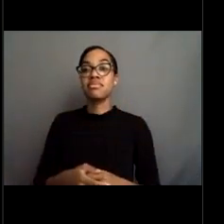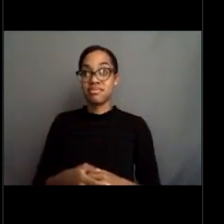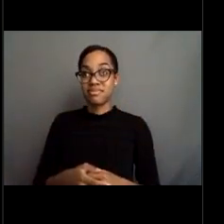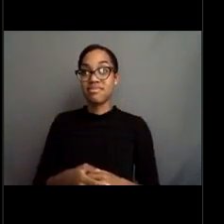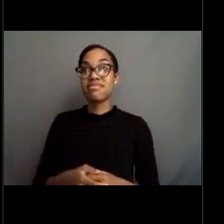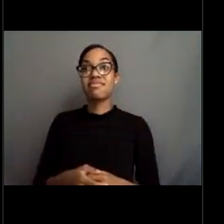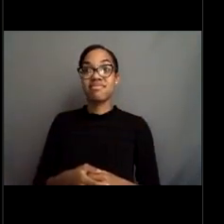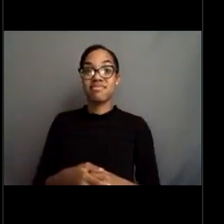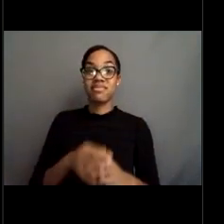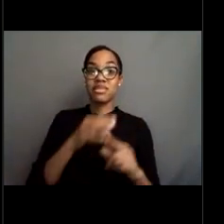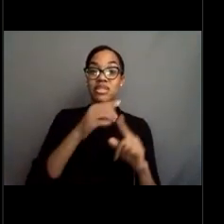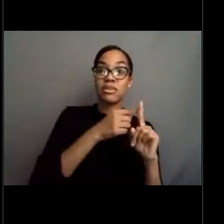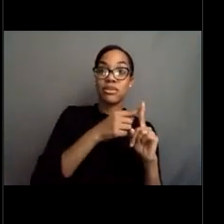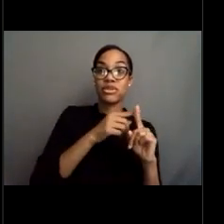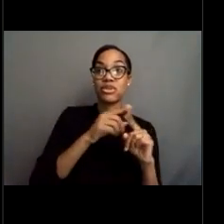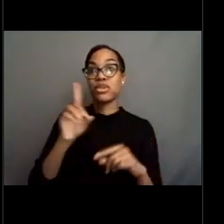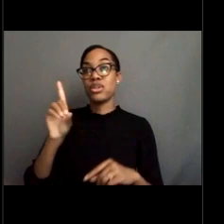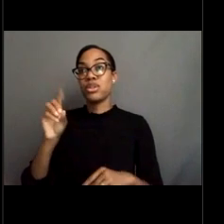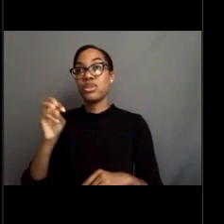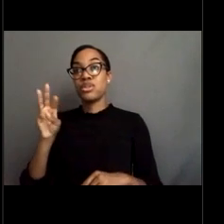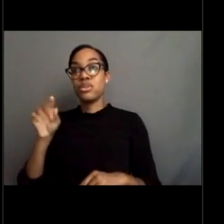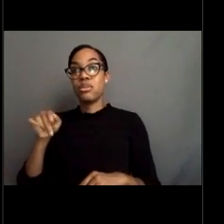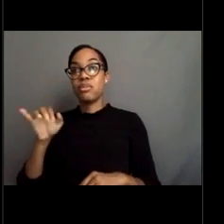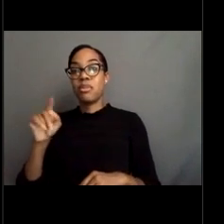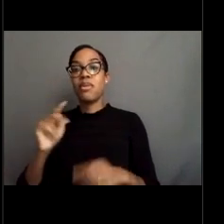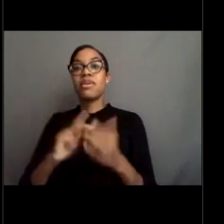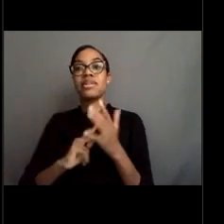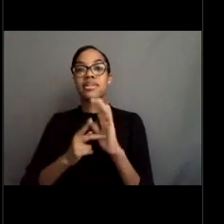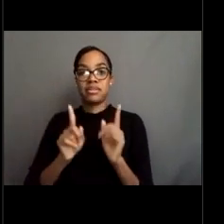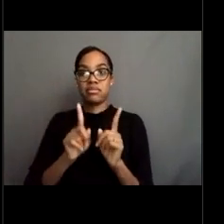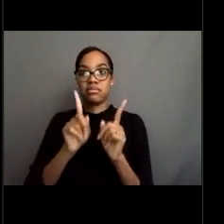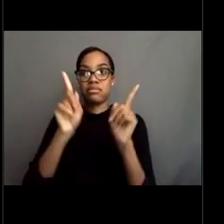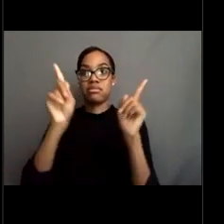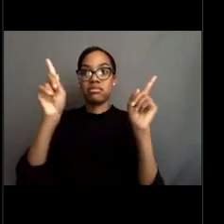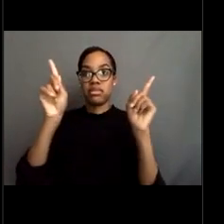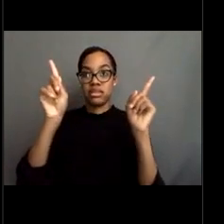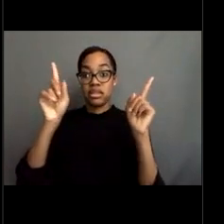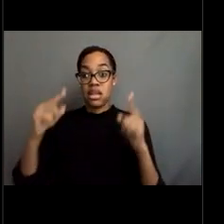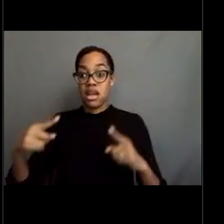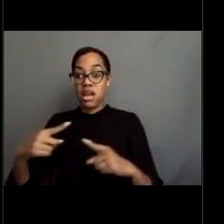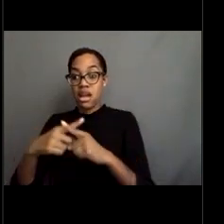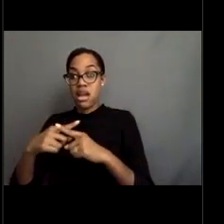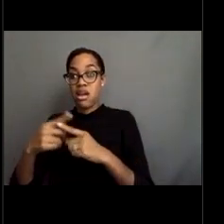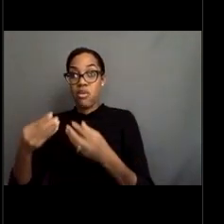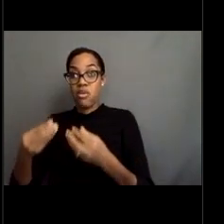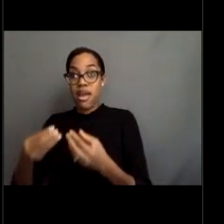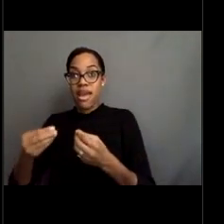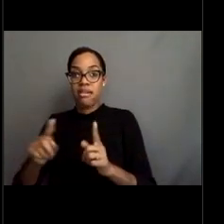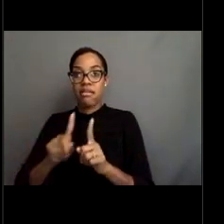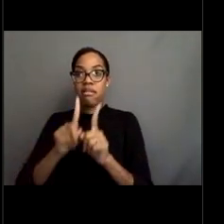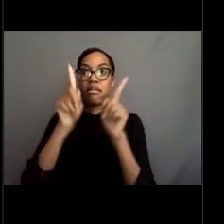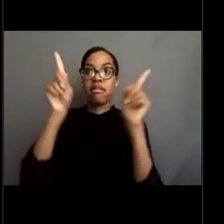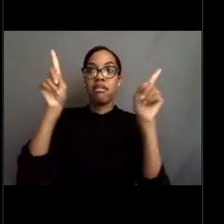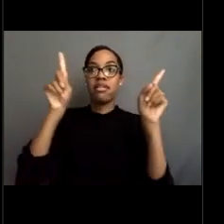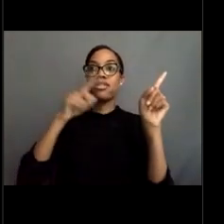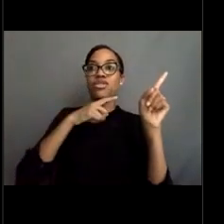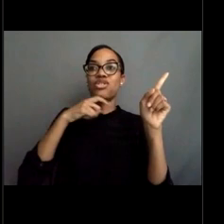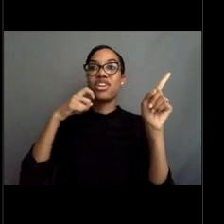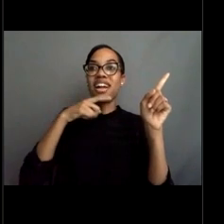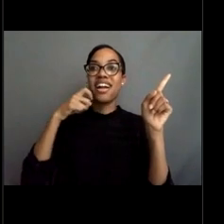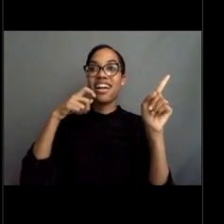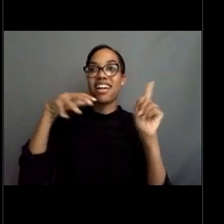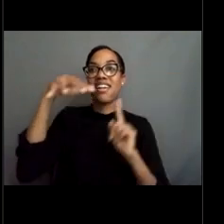dew point, that means the air is really, really dry. And this photograph here is probably a really good example of what